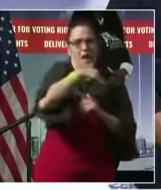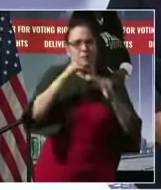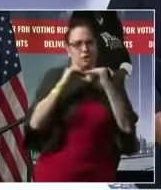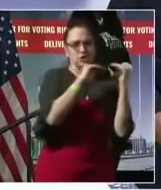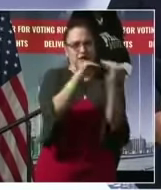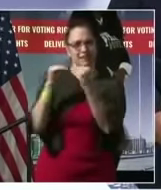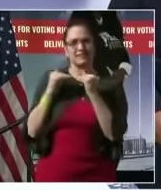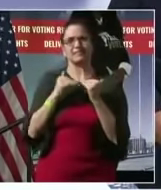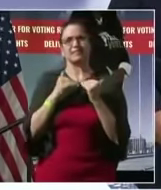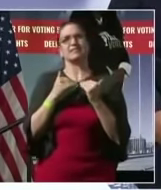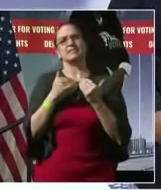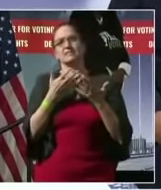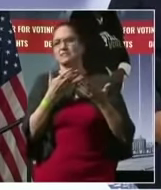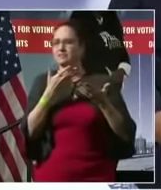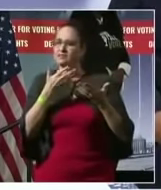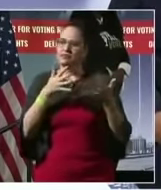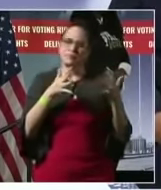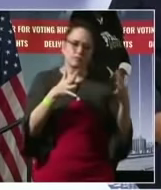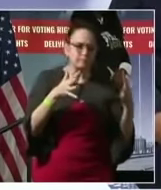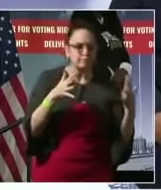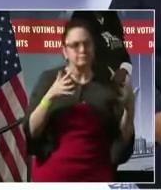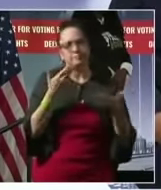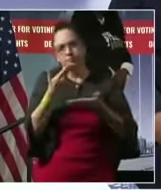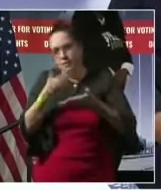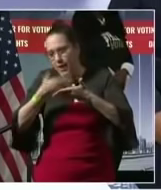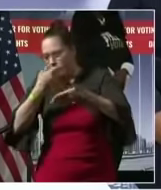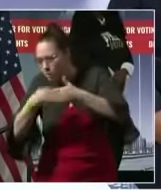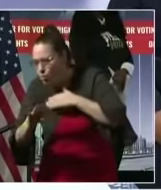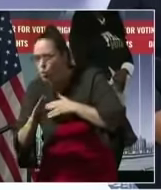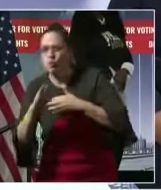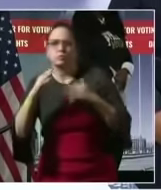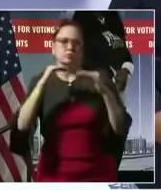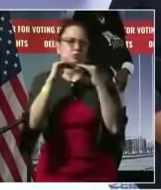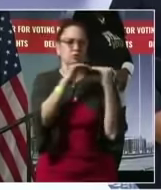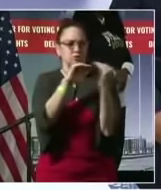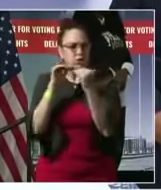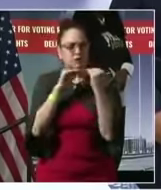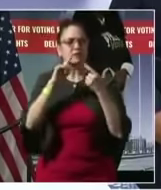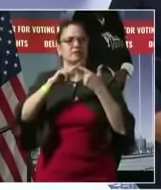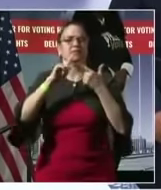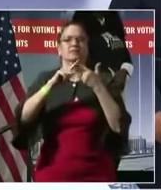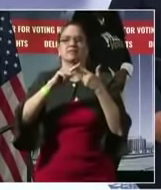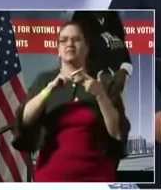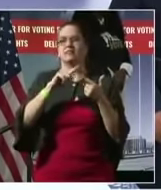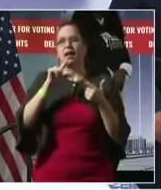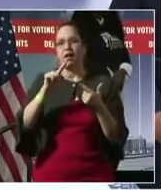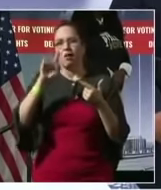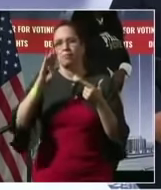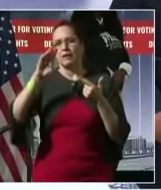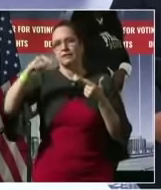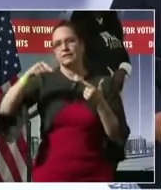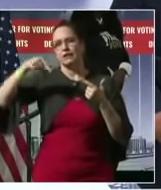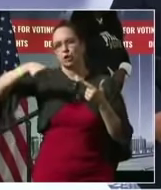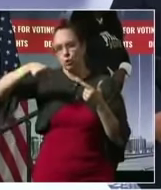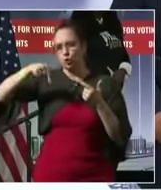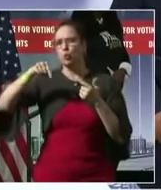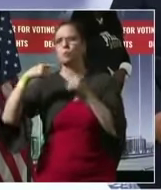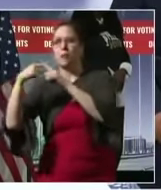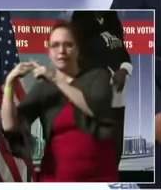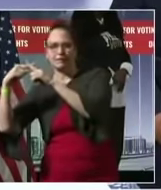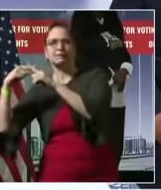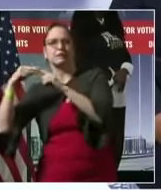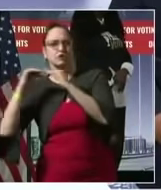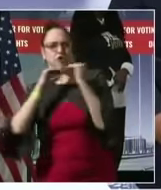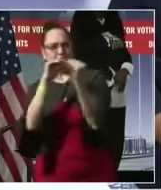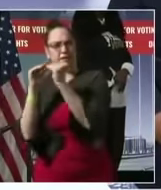justice, LGBTQIA+ justice, and so much more. We will not stop organizing to